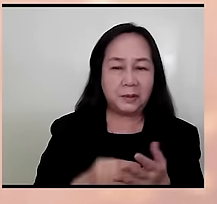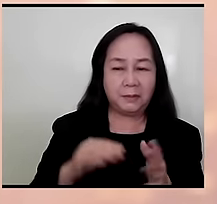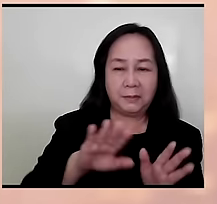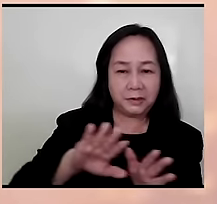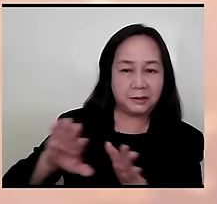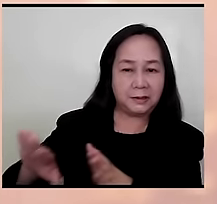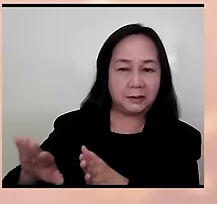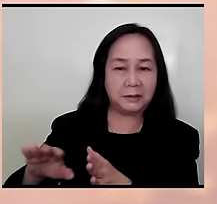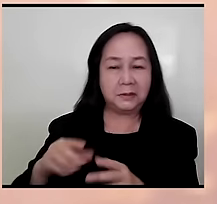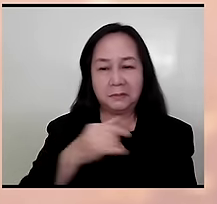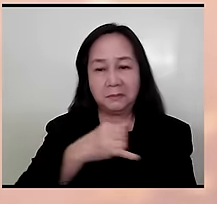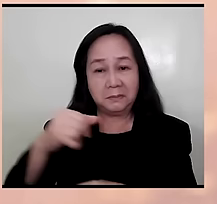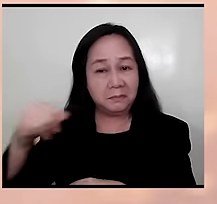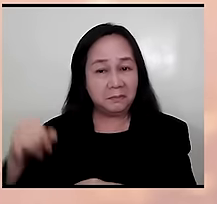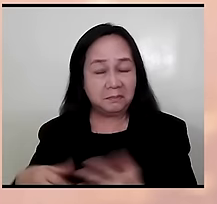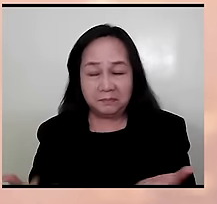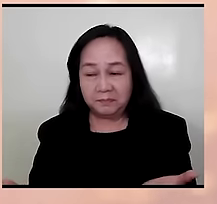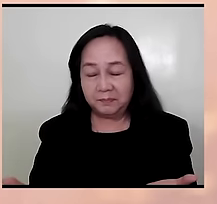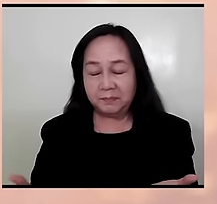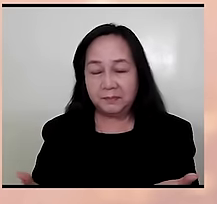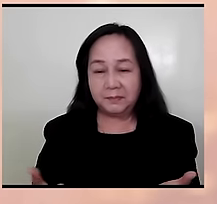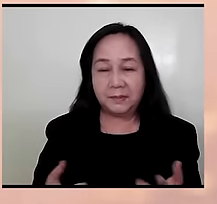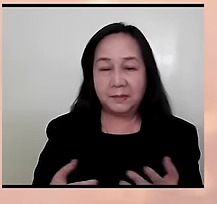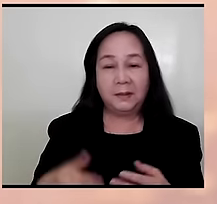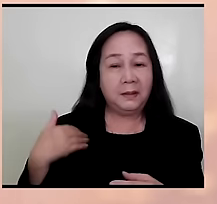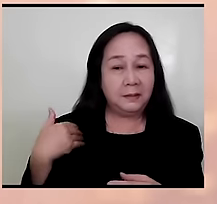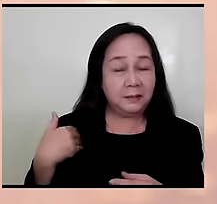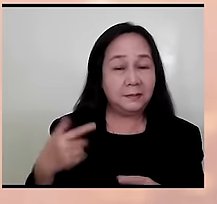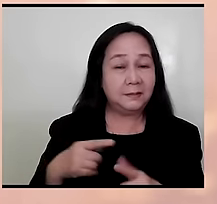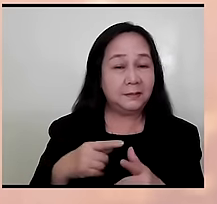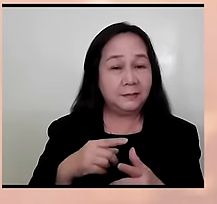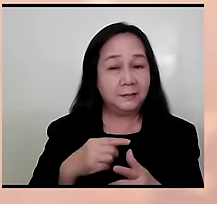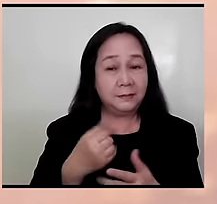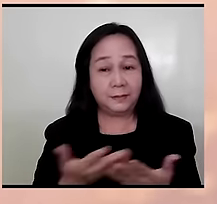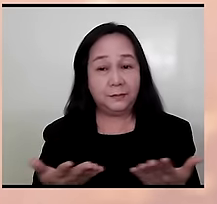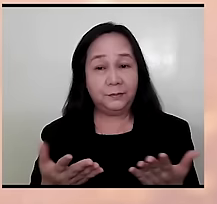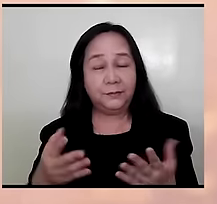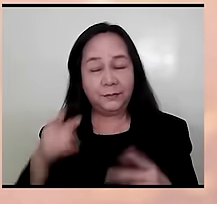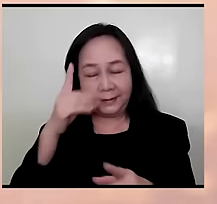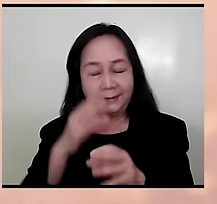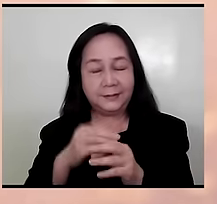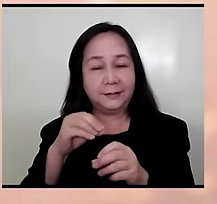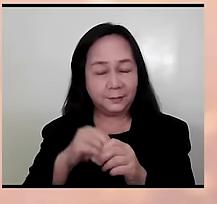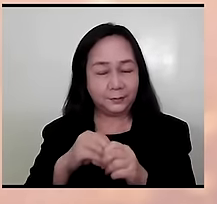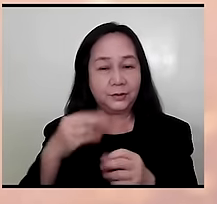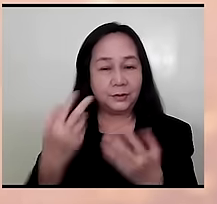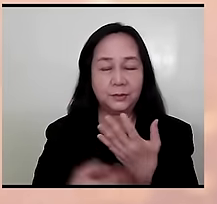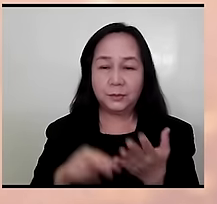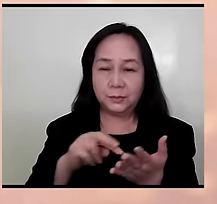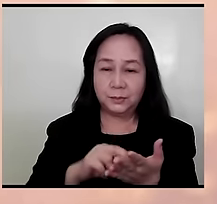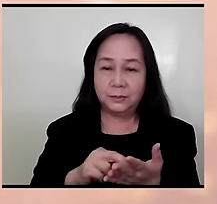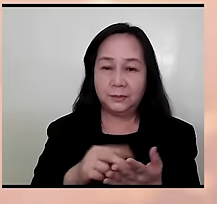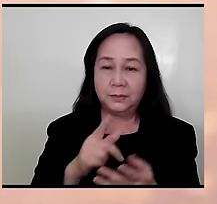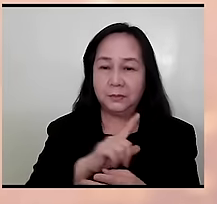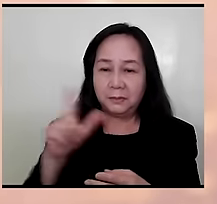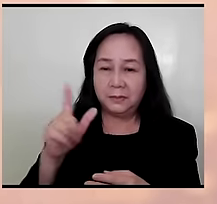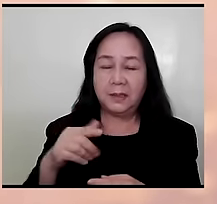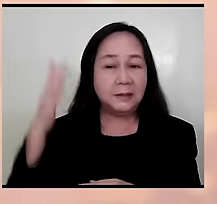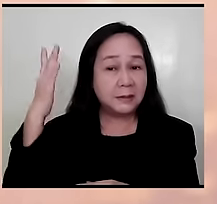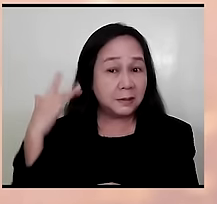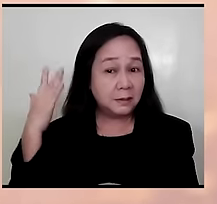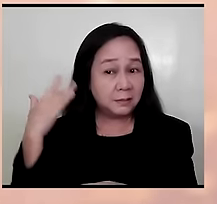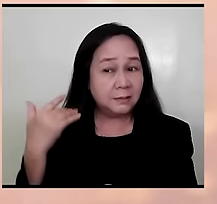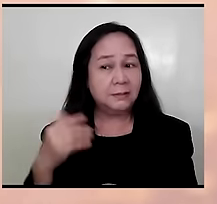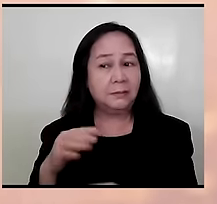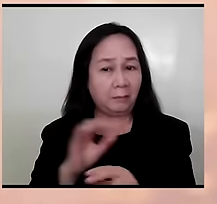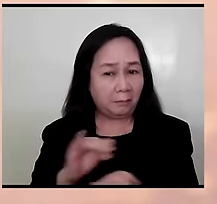Yet their faith in the risen Lord made them sensitive to the wounds of others.